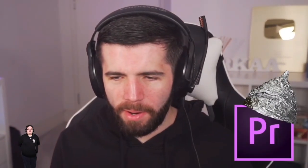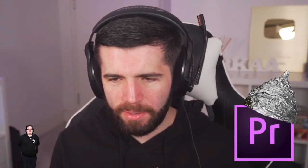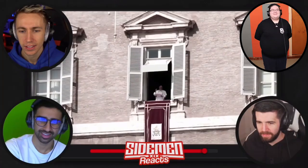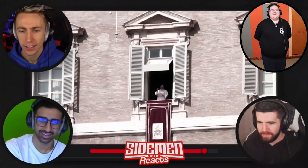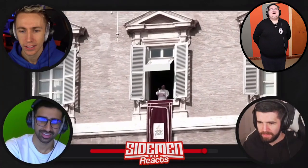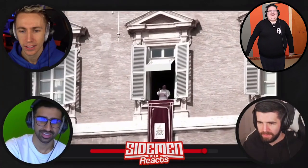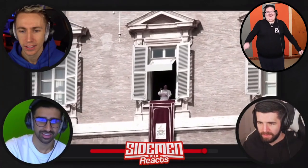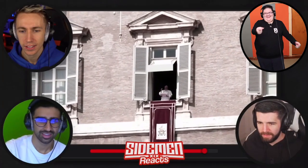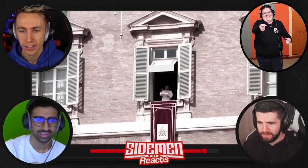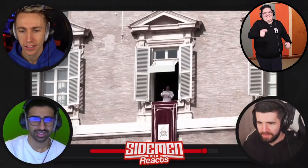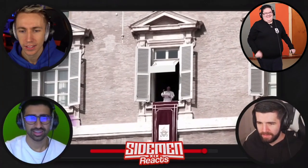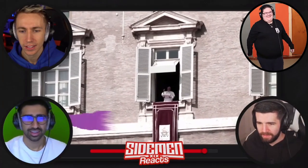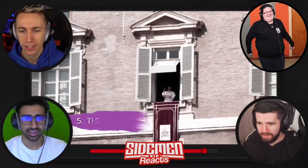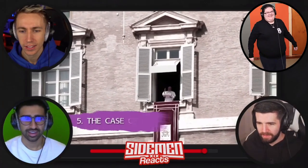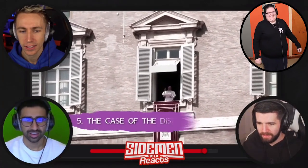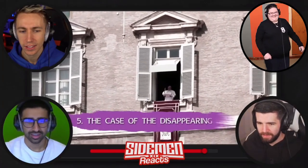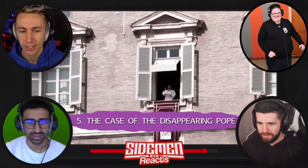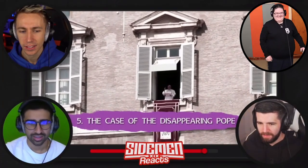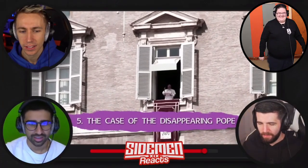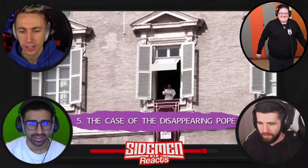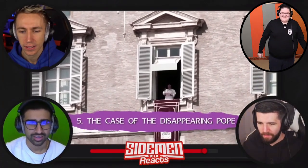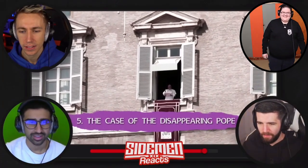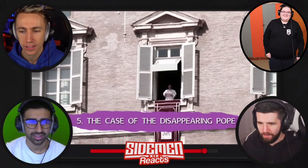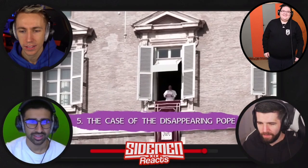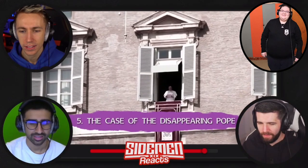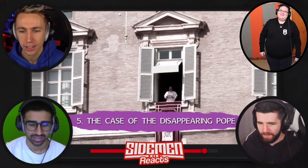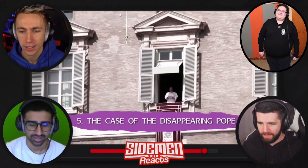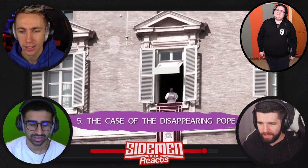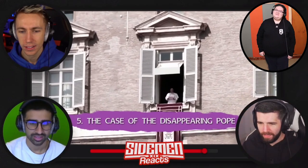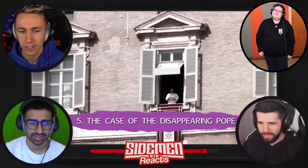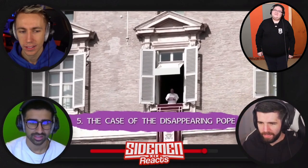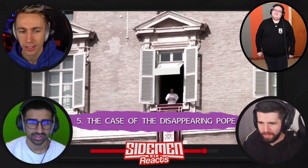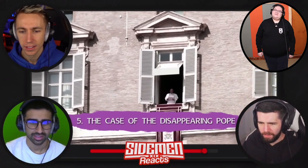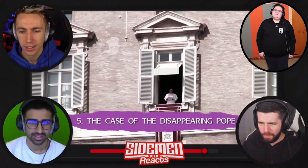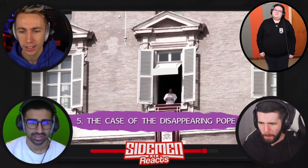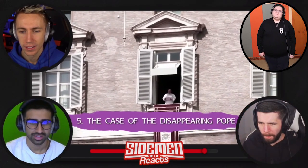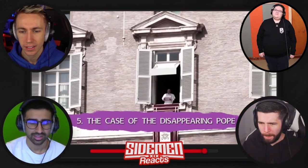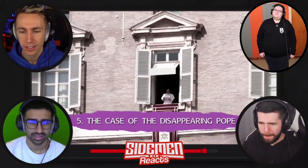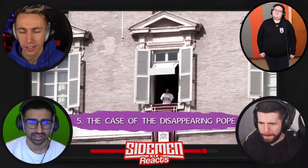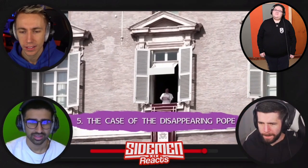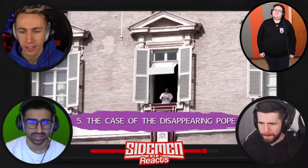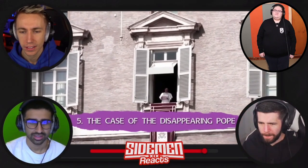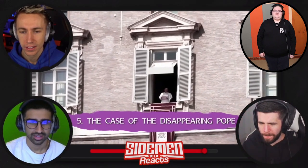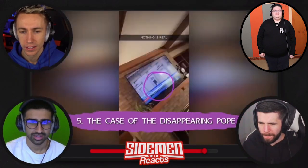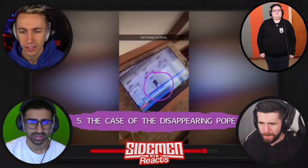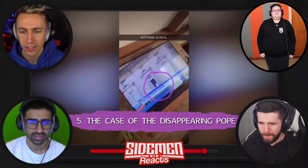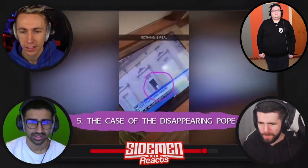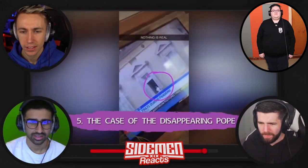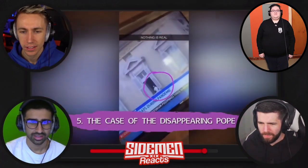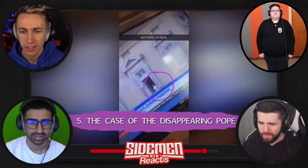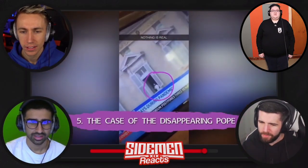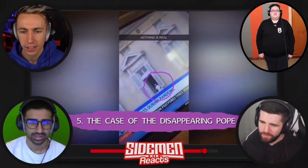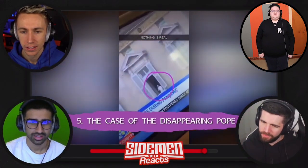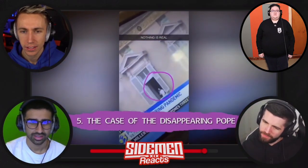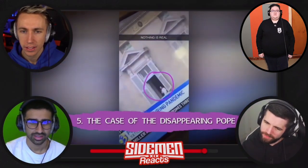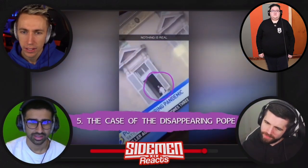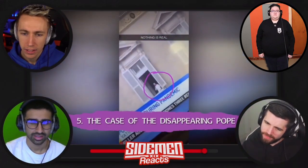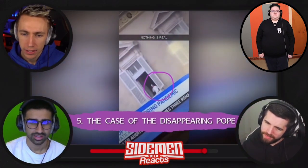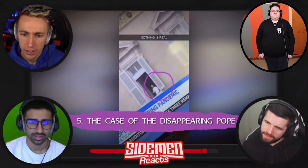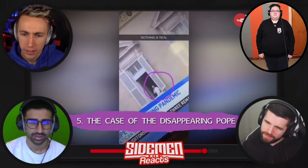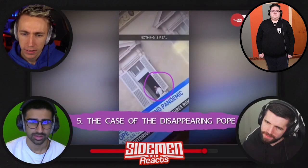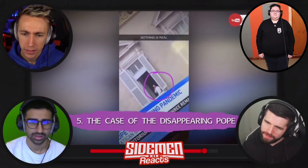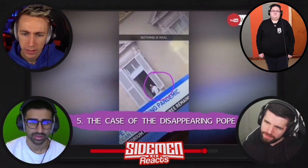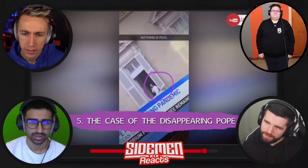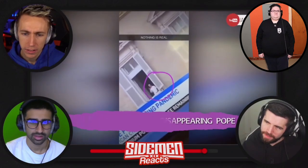Premiere Pro. Yeah. Did Pope Francis pull a fast one on a papal audience recently? Video footage shot in April